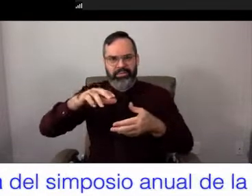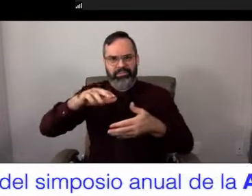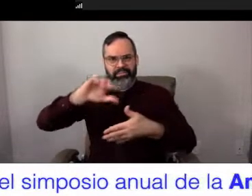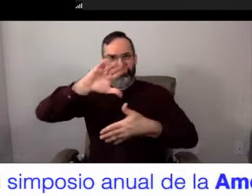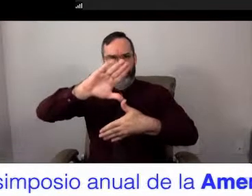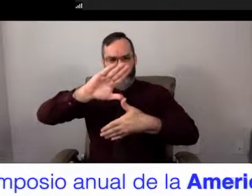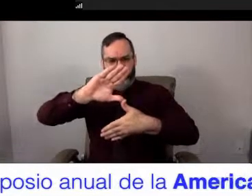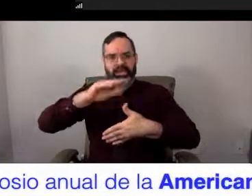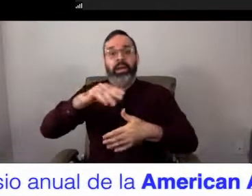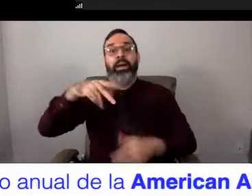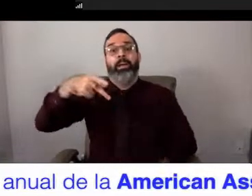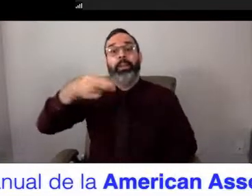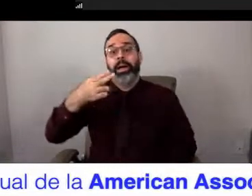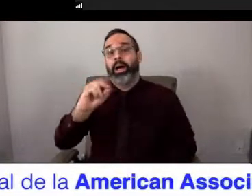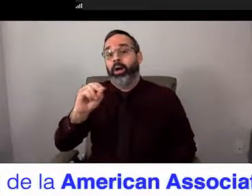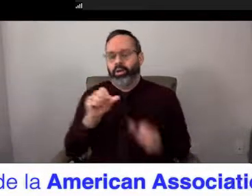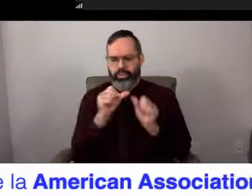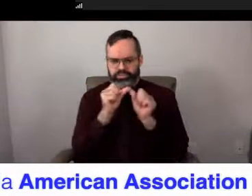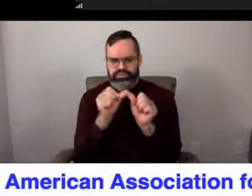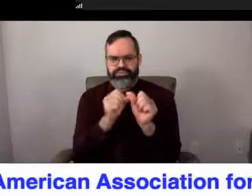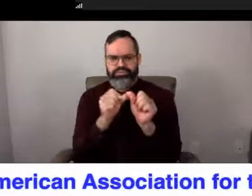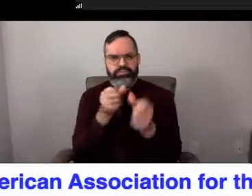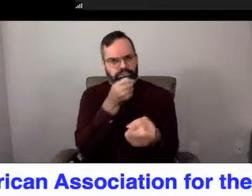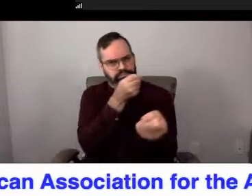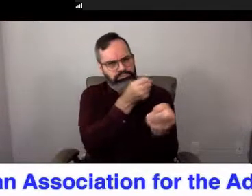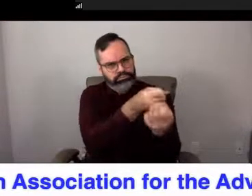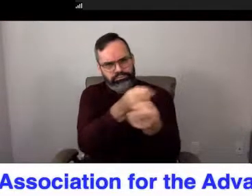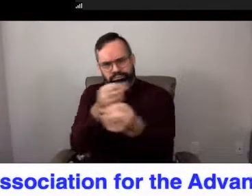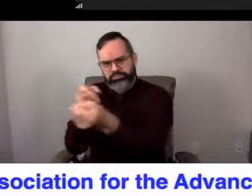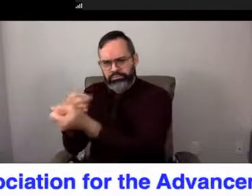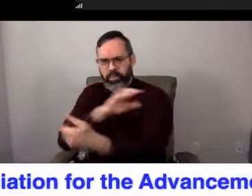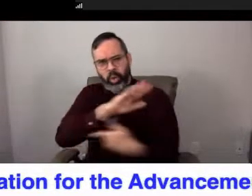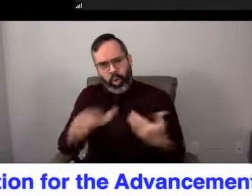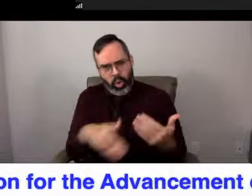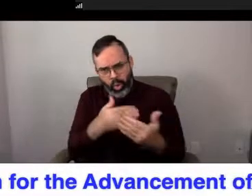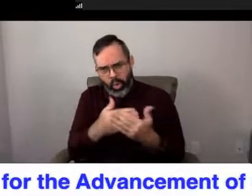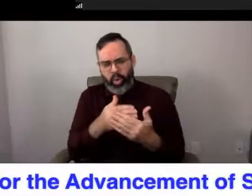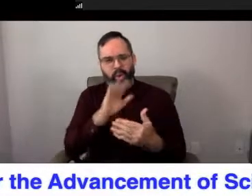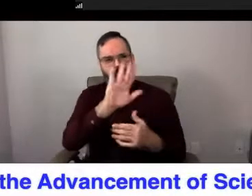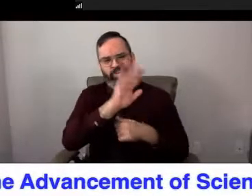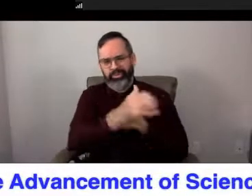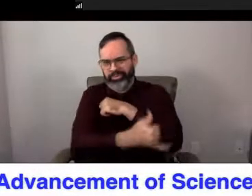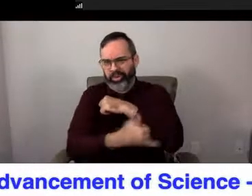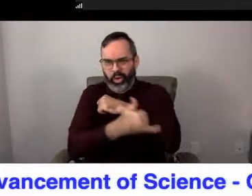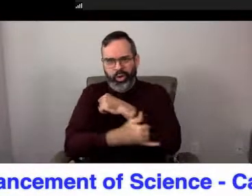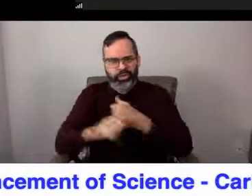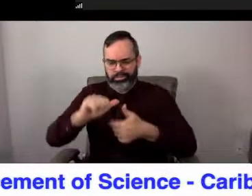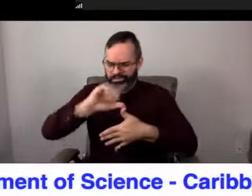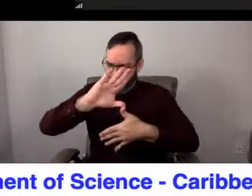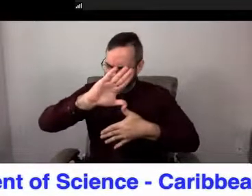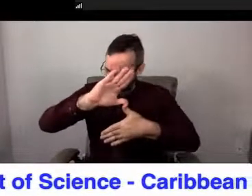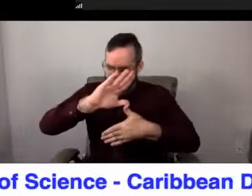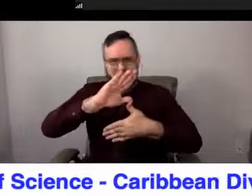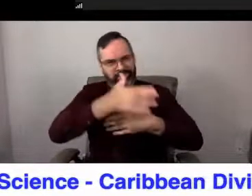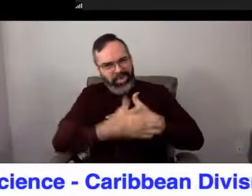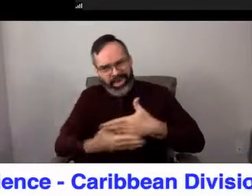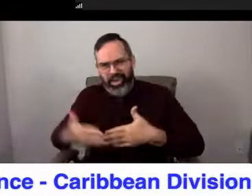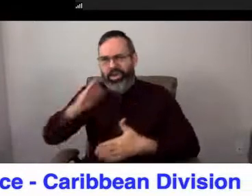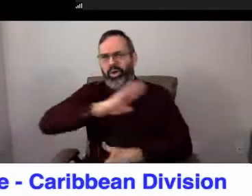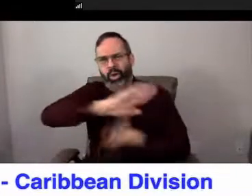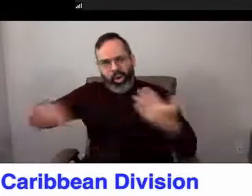PAHO has continued to support all of its countries. And as the